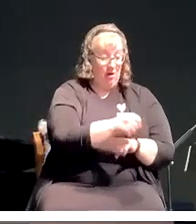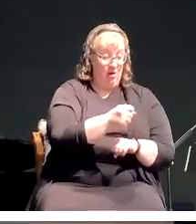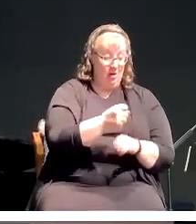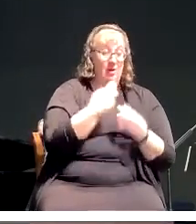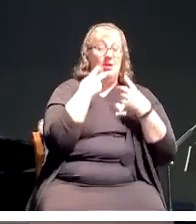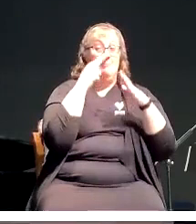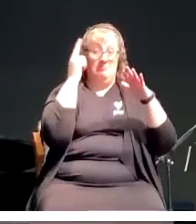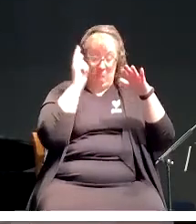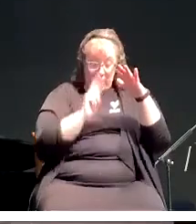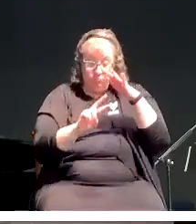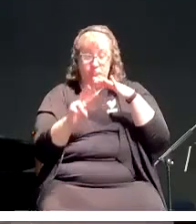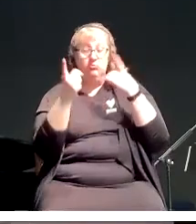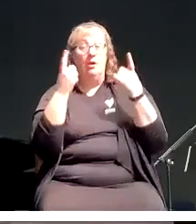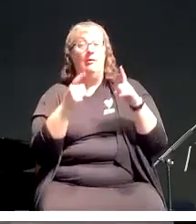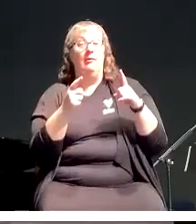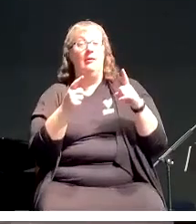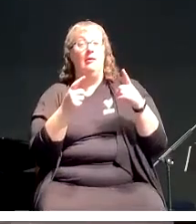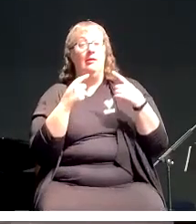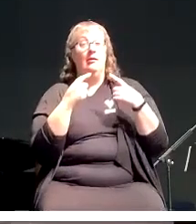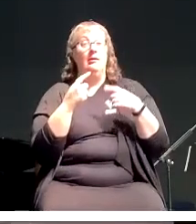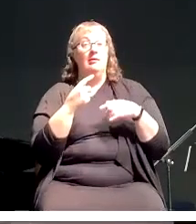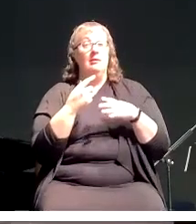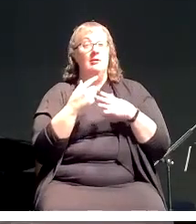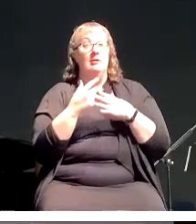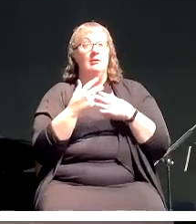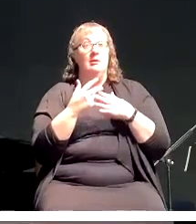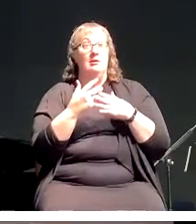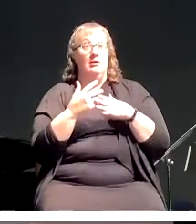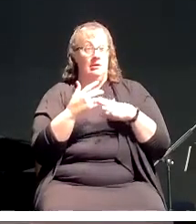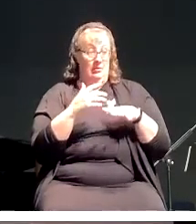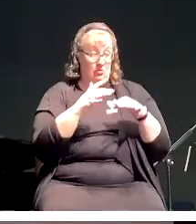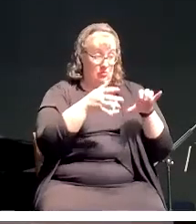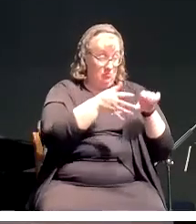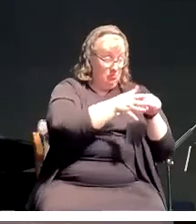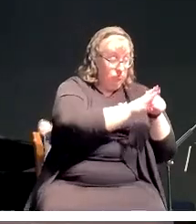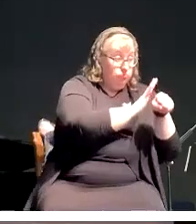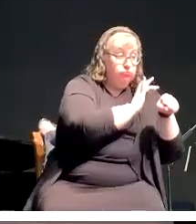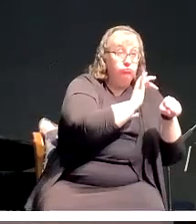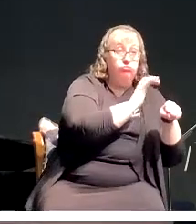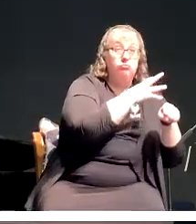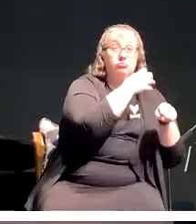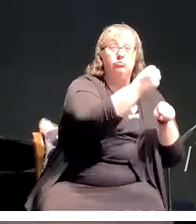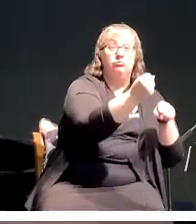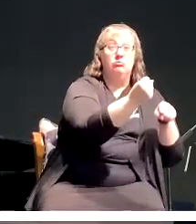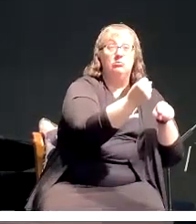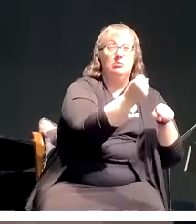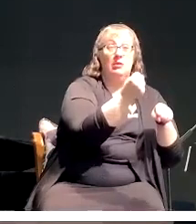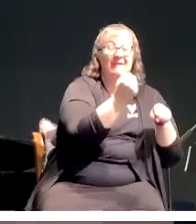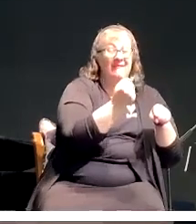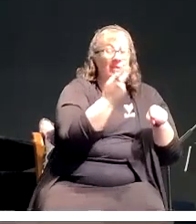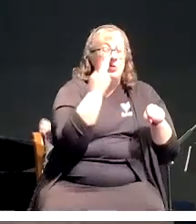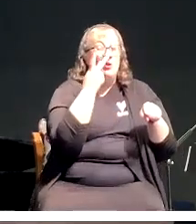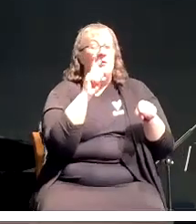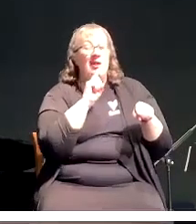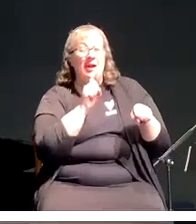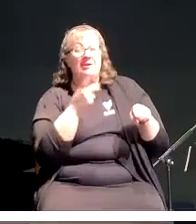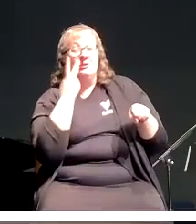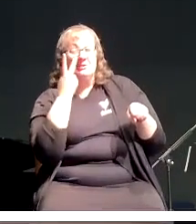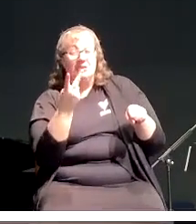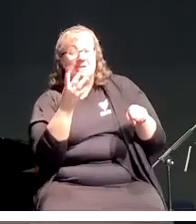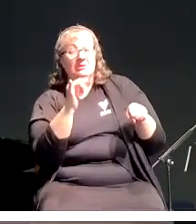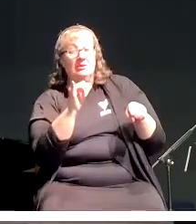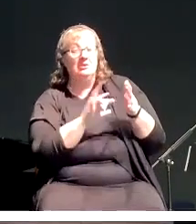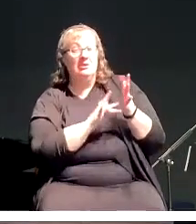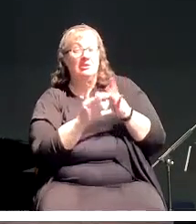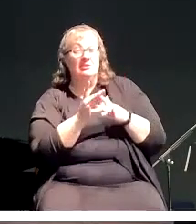happen. He was gone out of the tomb. A bunch of them have actually seen him, and there were some